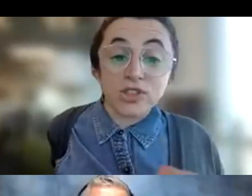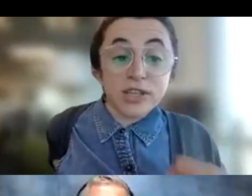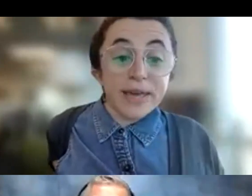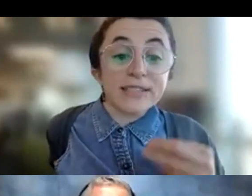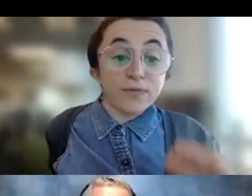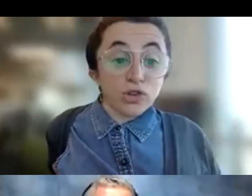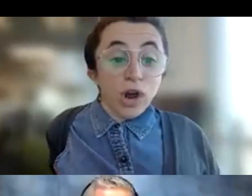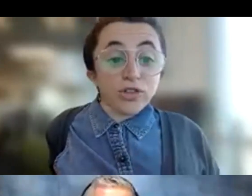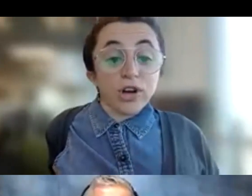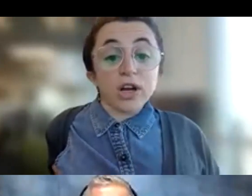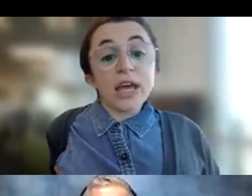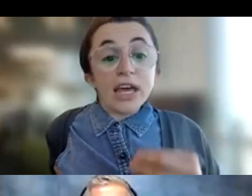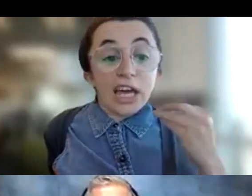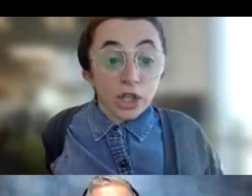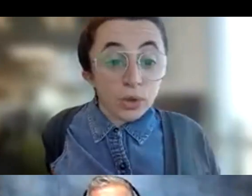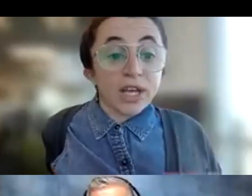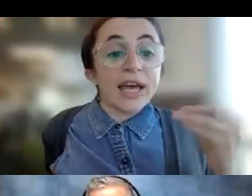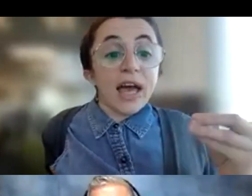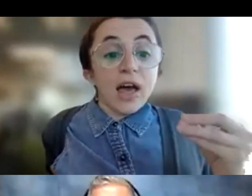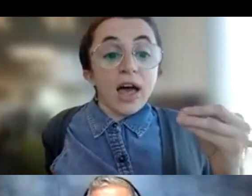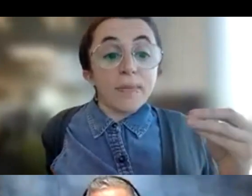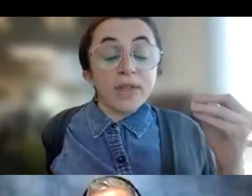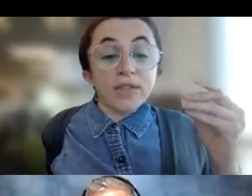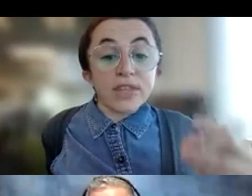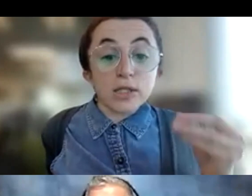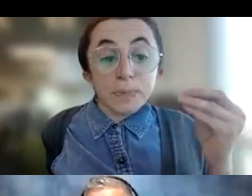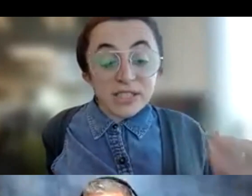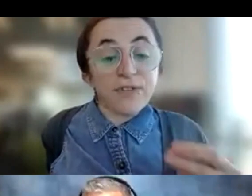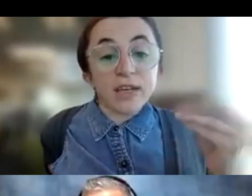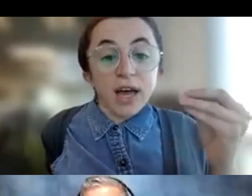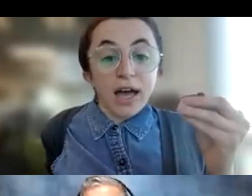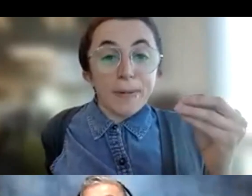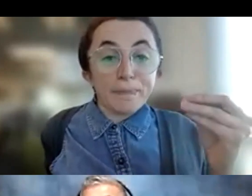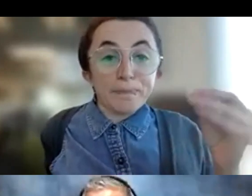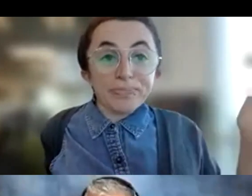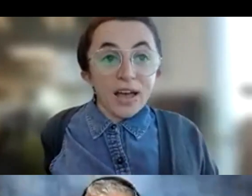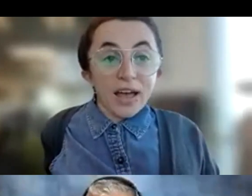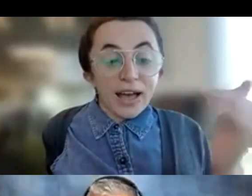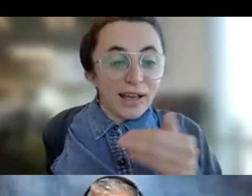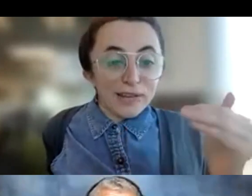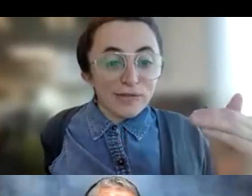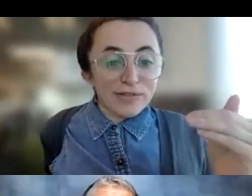in the HCBS infrastructure, including the specific